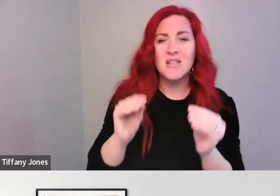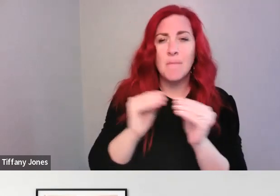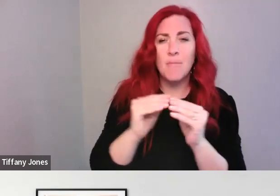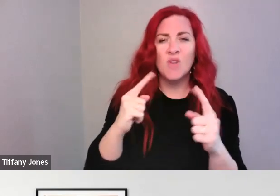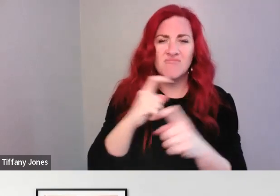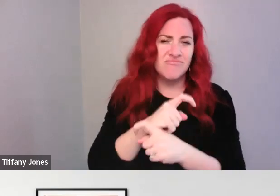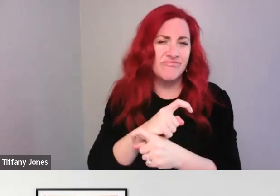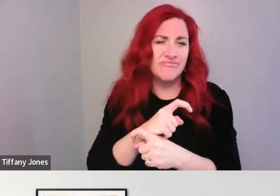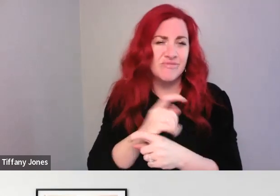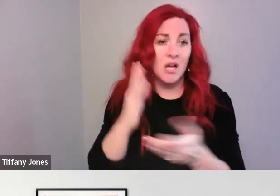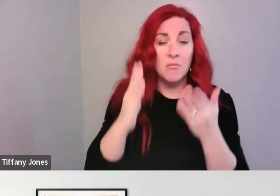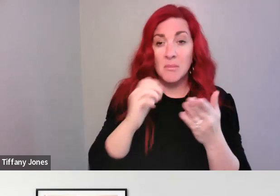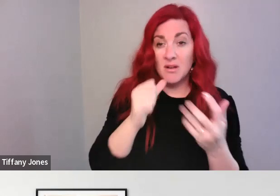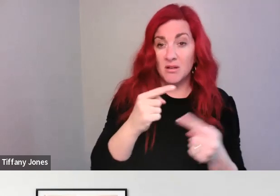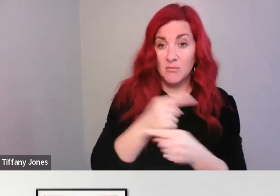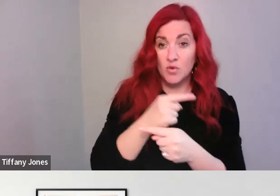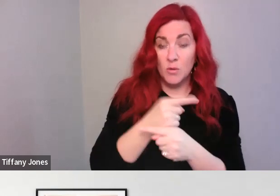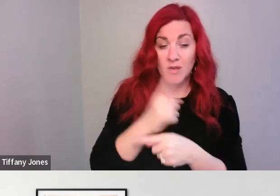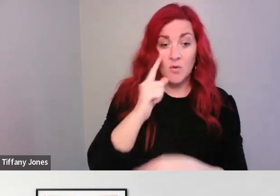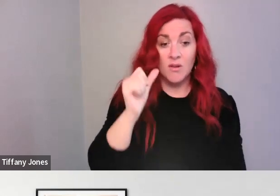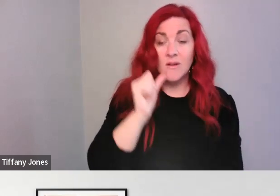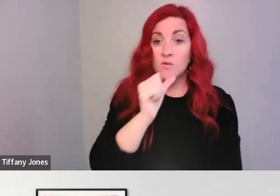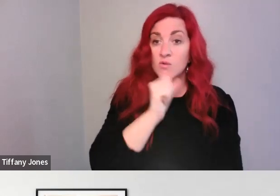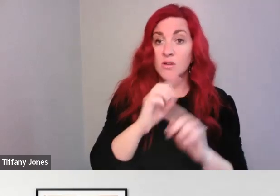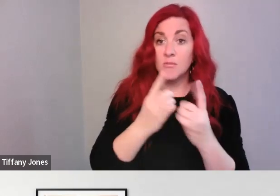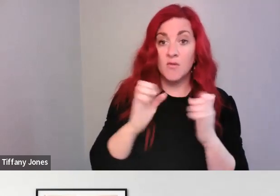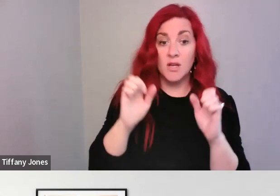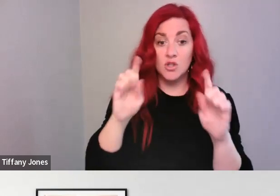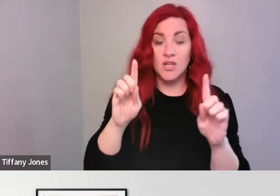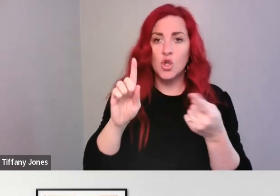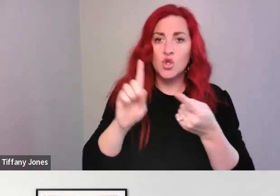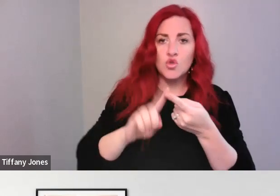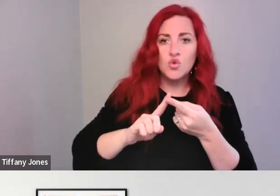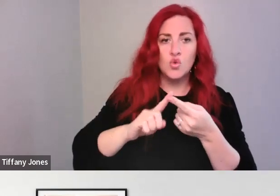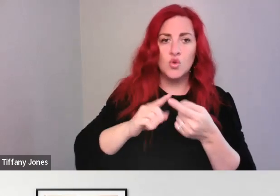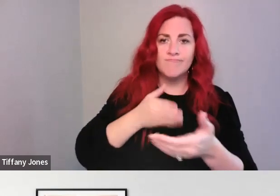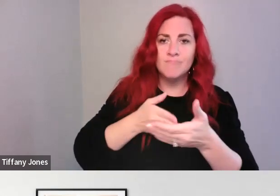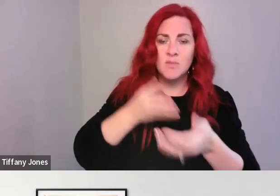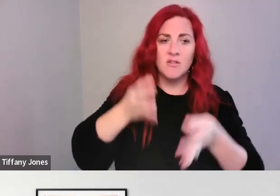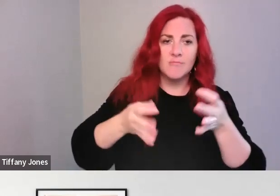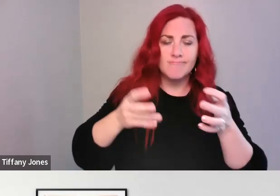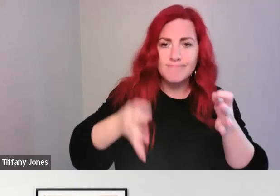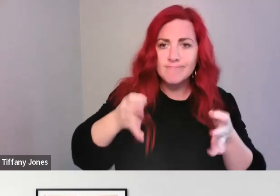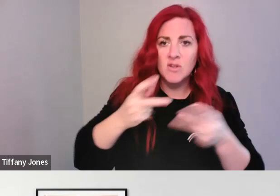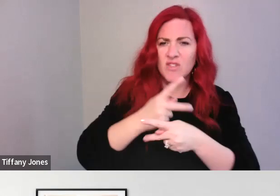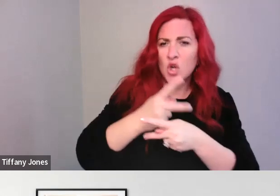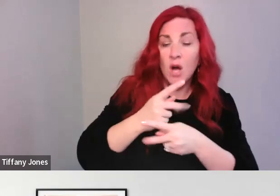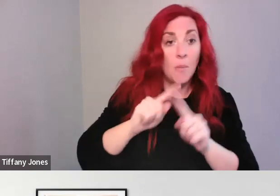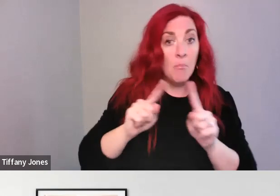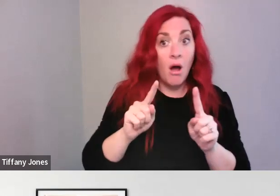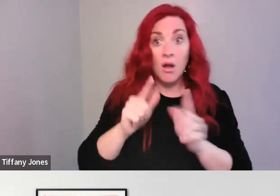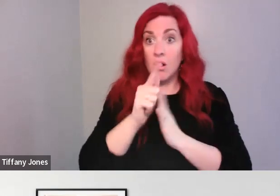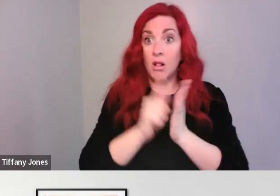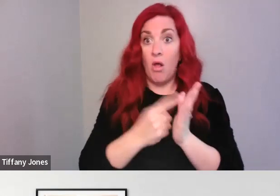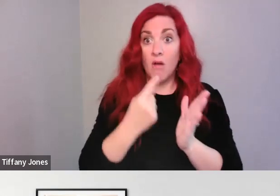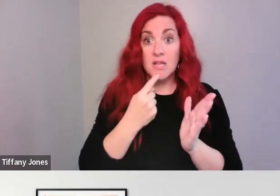and may not be appropriate for the Arizona Department of Education to adjudicate. But for this, where it's really like the law says I should